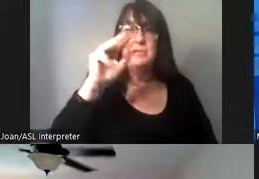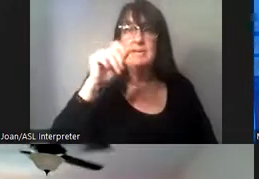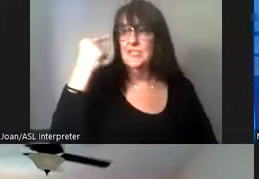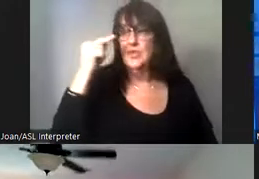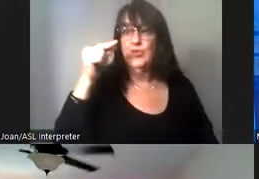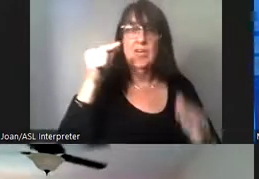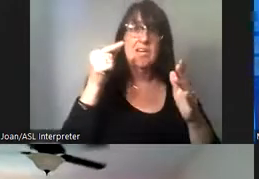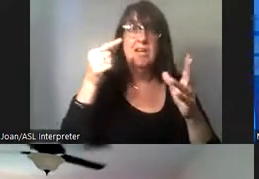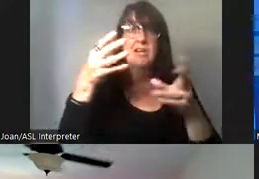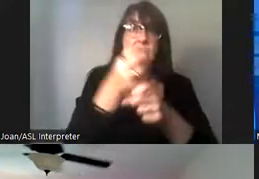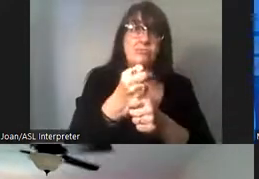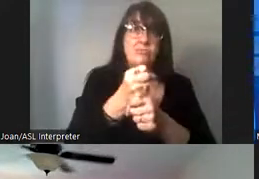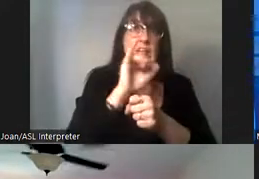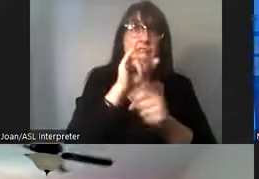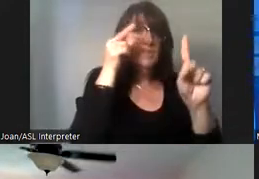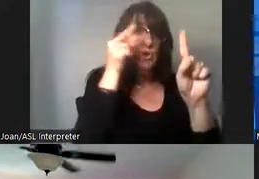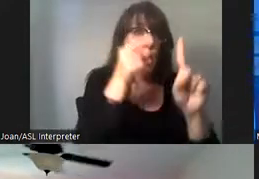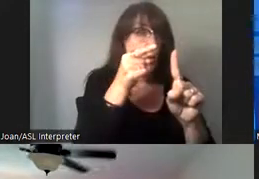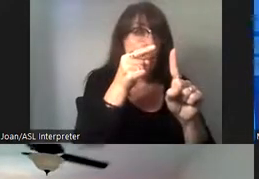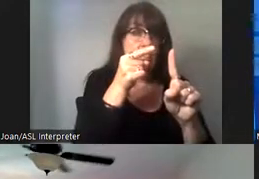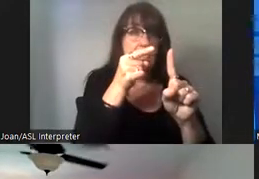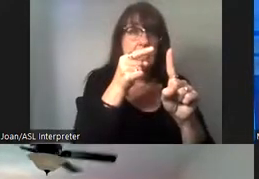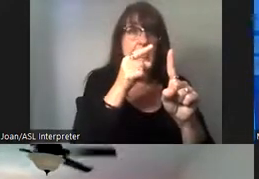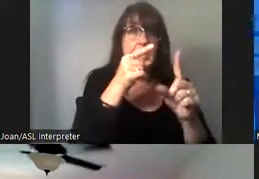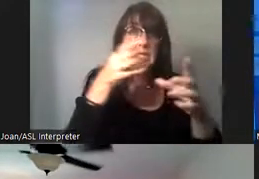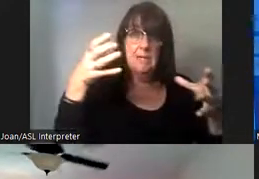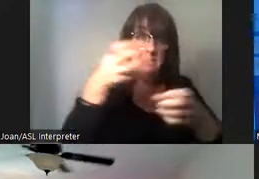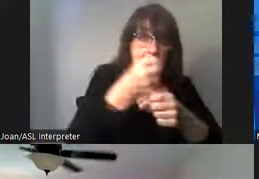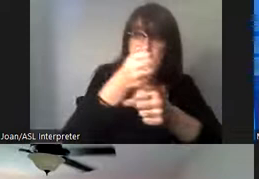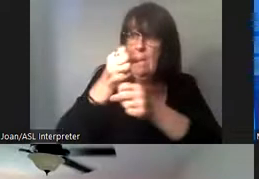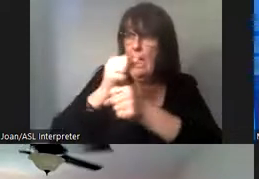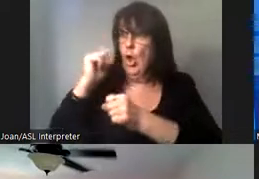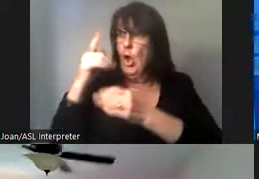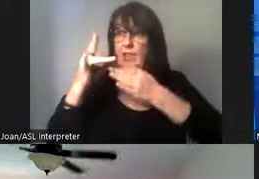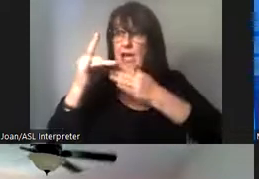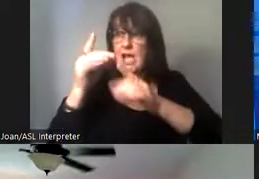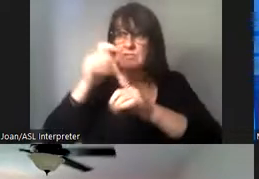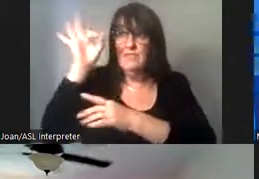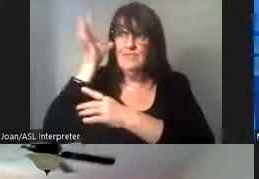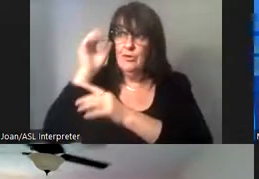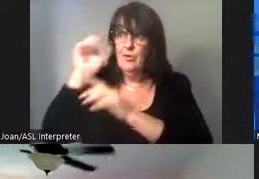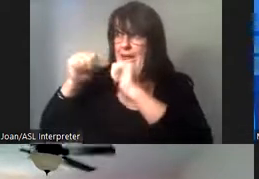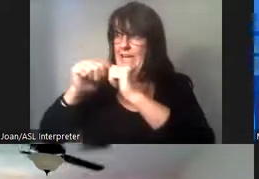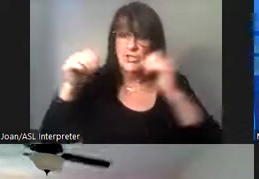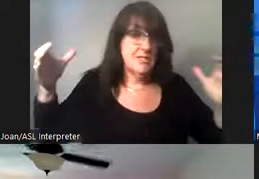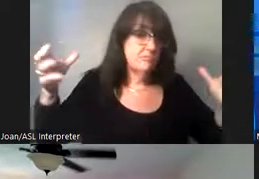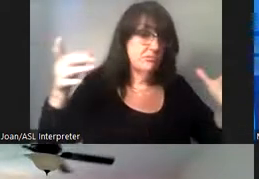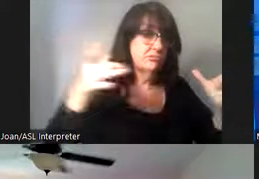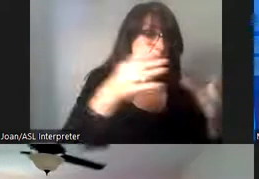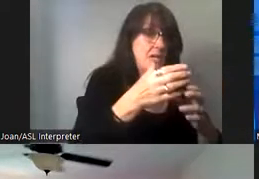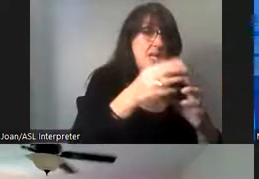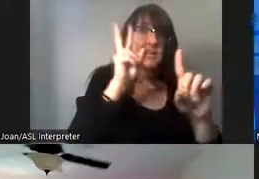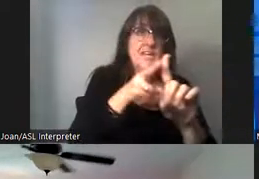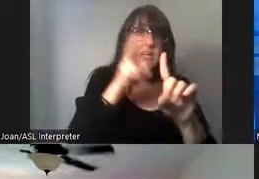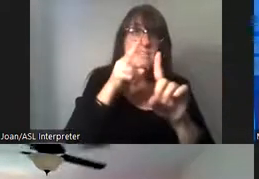Compilation. Its goal, honestly, is to compile all the guidance from the federal agencies that apply to all